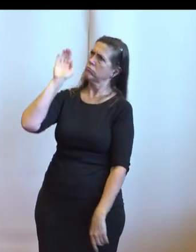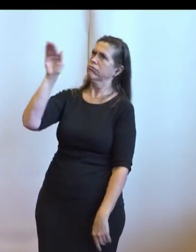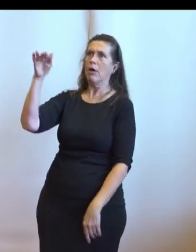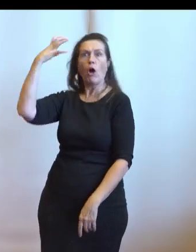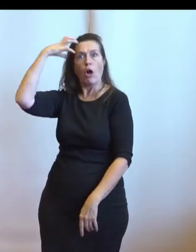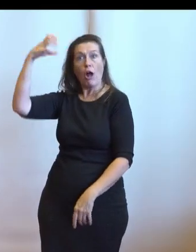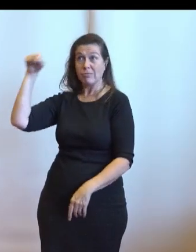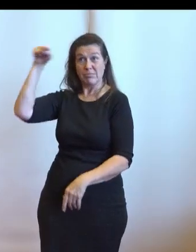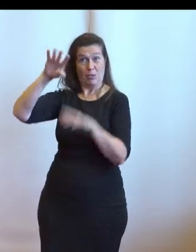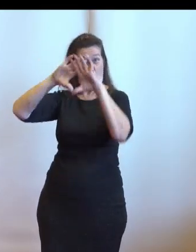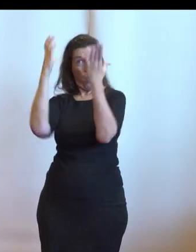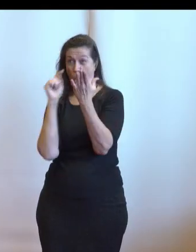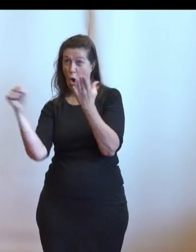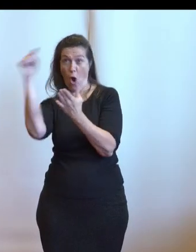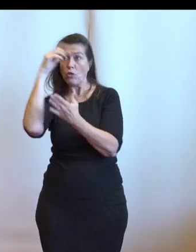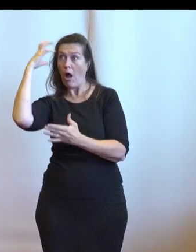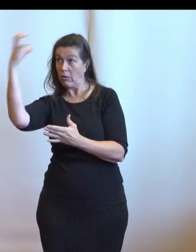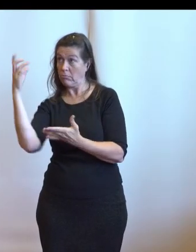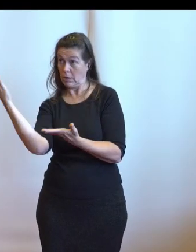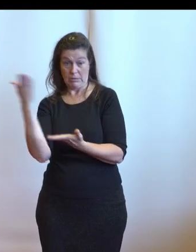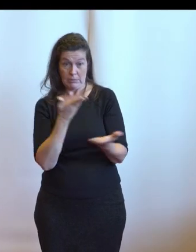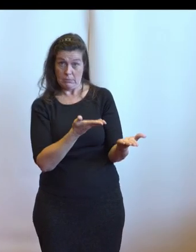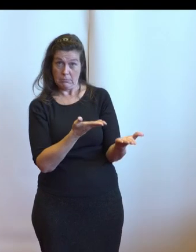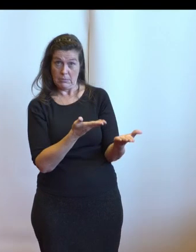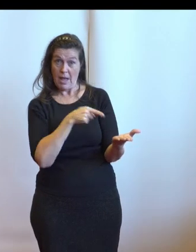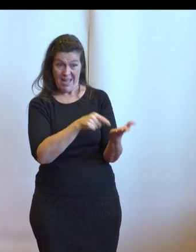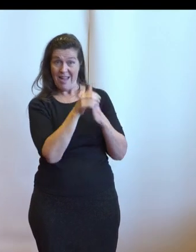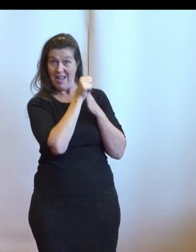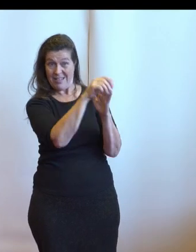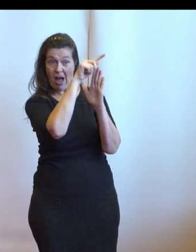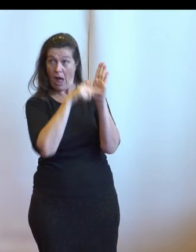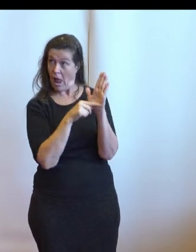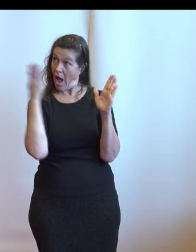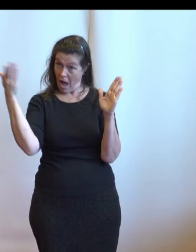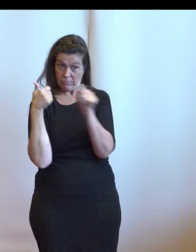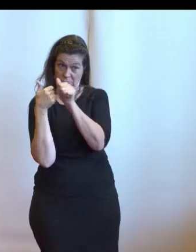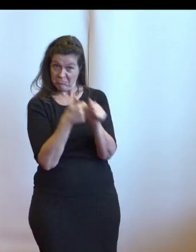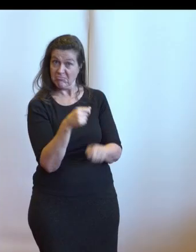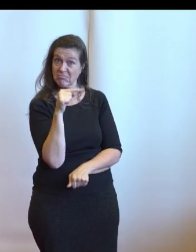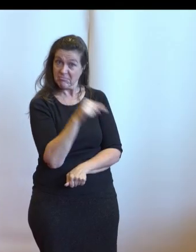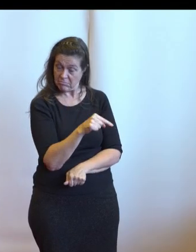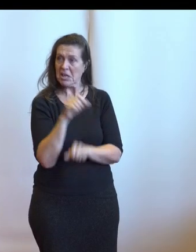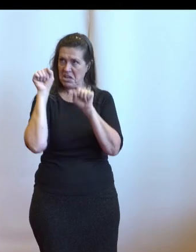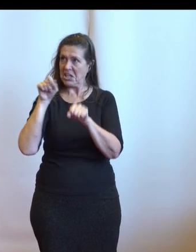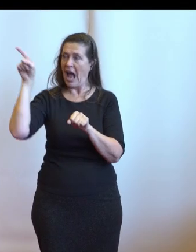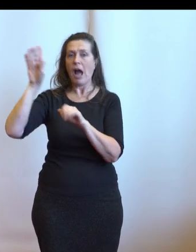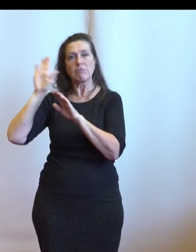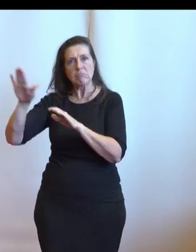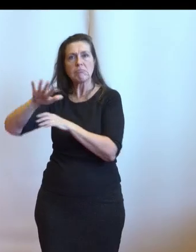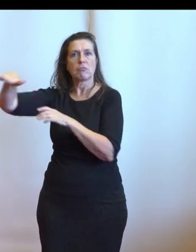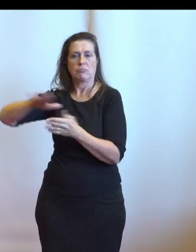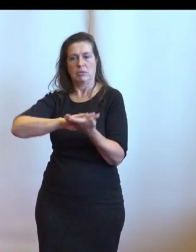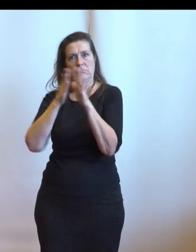the guidelines, everything is in line with the CRPD, let's work together to implement this. We